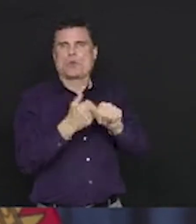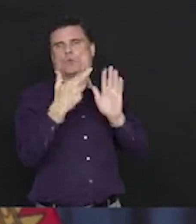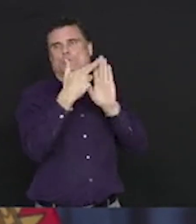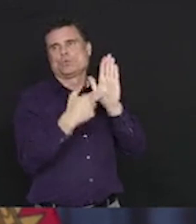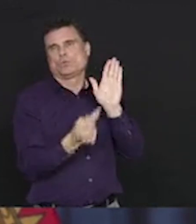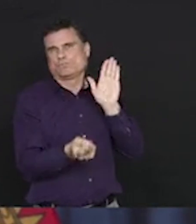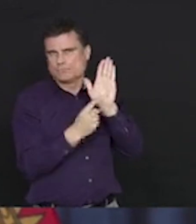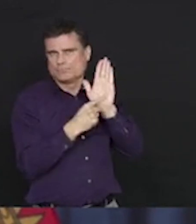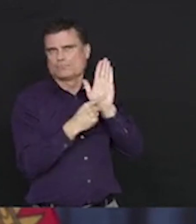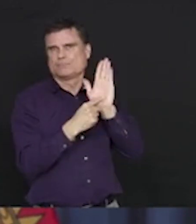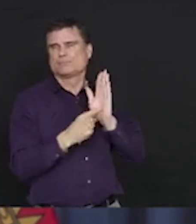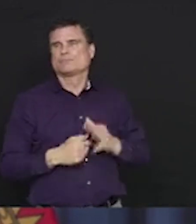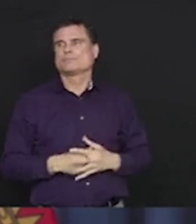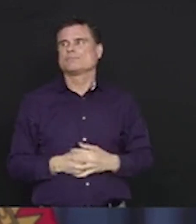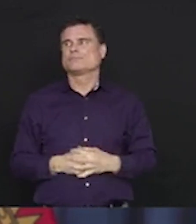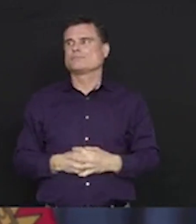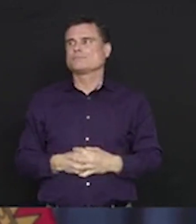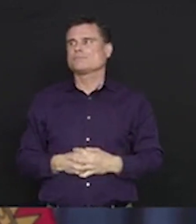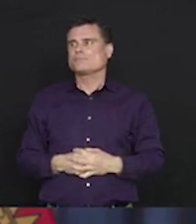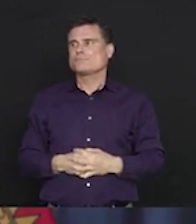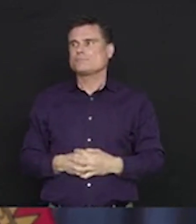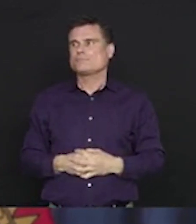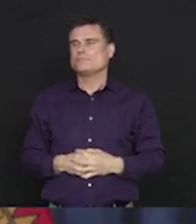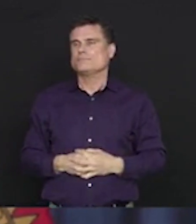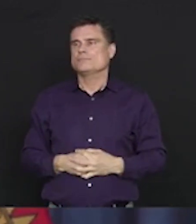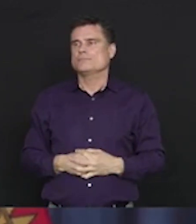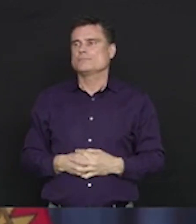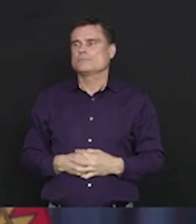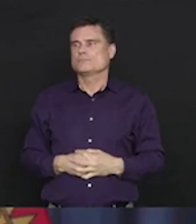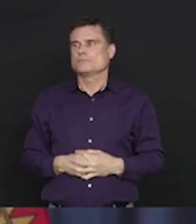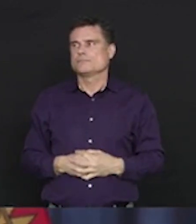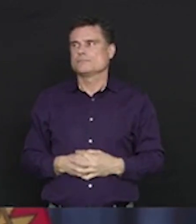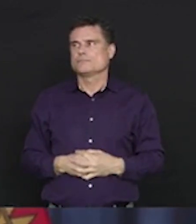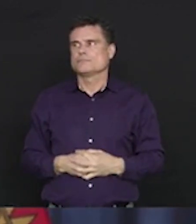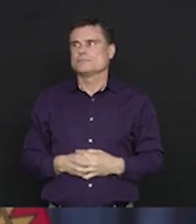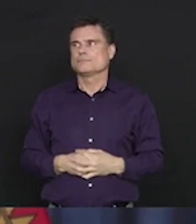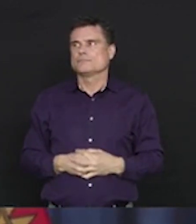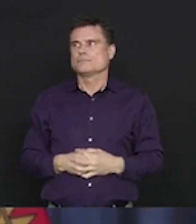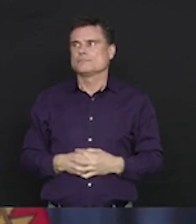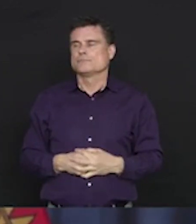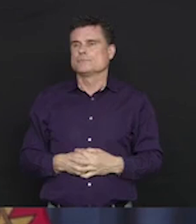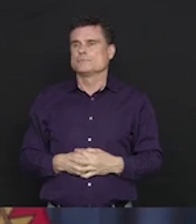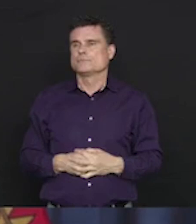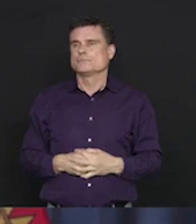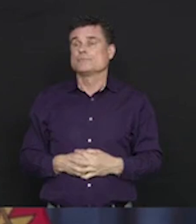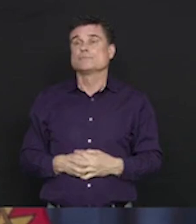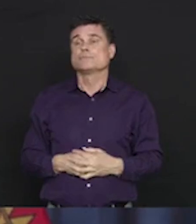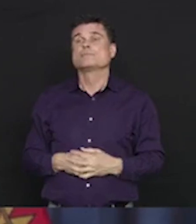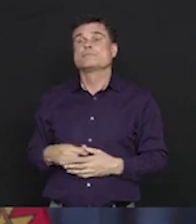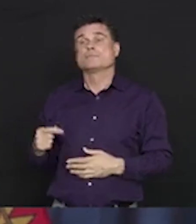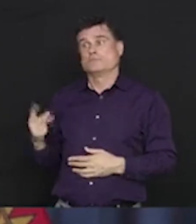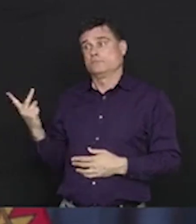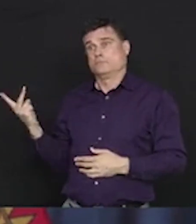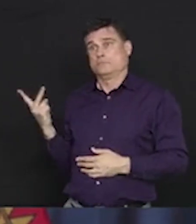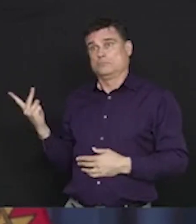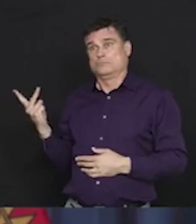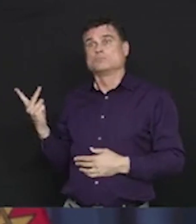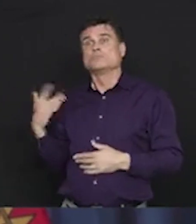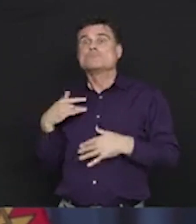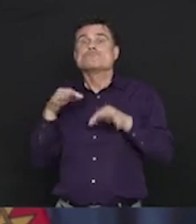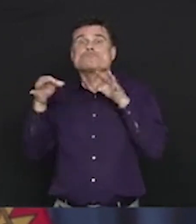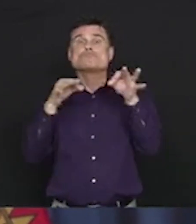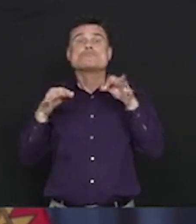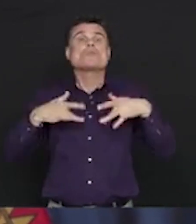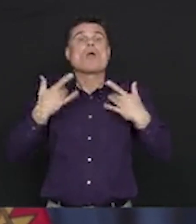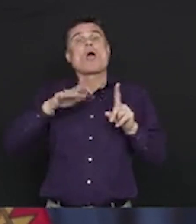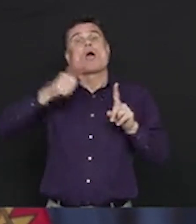we've managed this that is very valuable, and I'm not going to talk about any other provinces, people can see that in other jurisdictions, is that we've